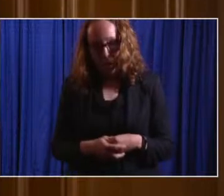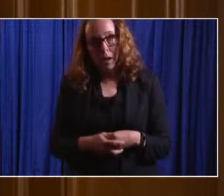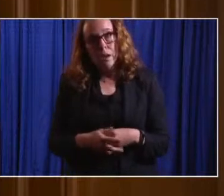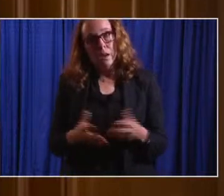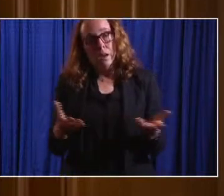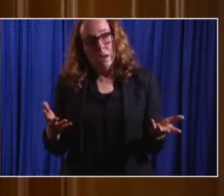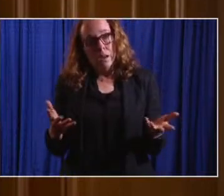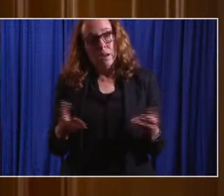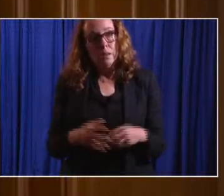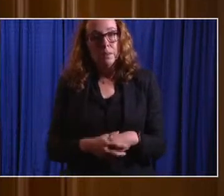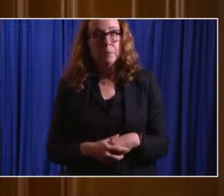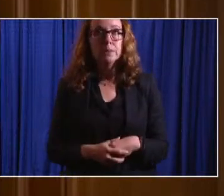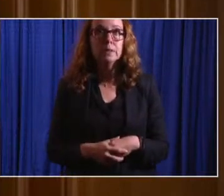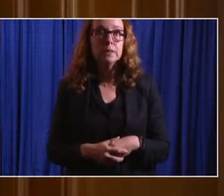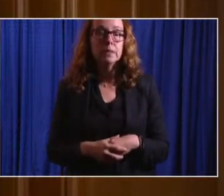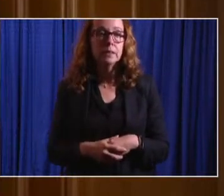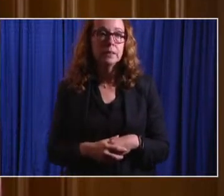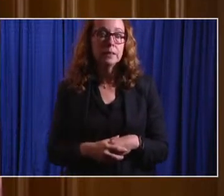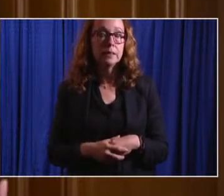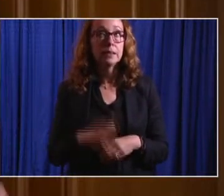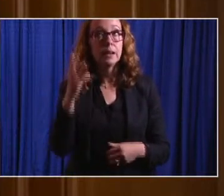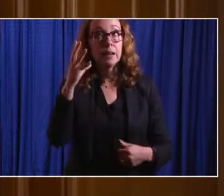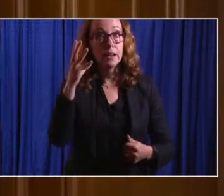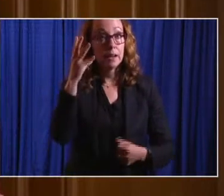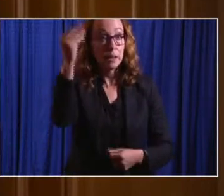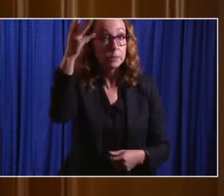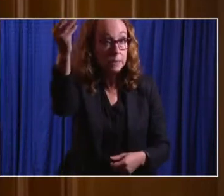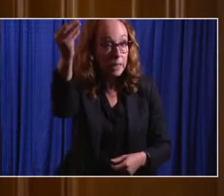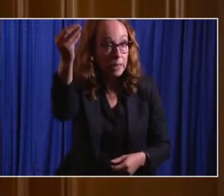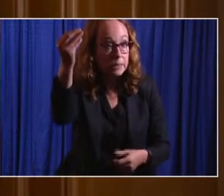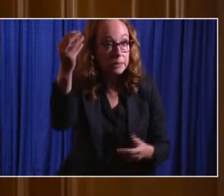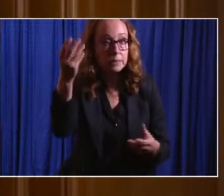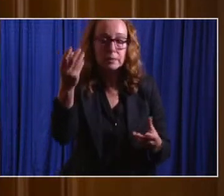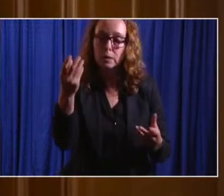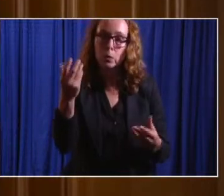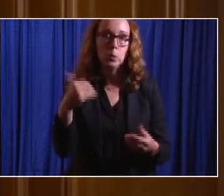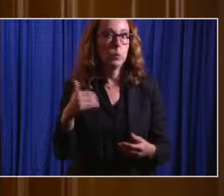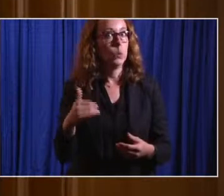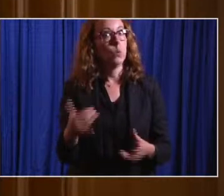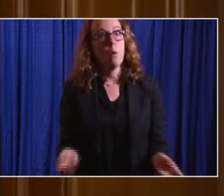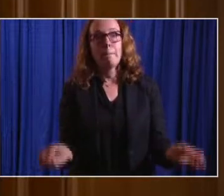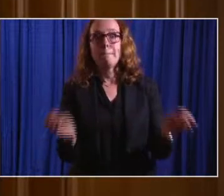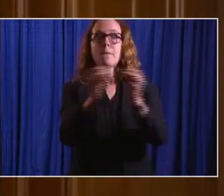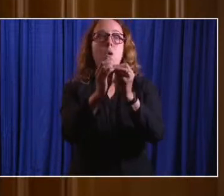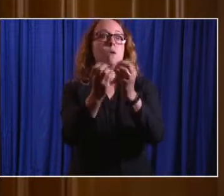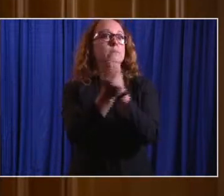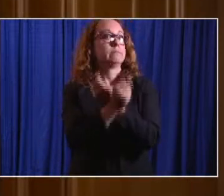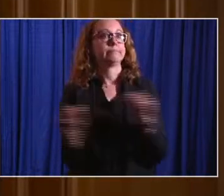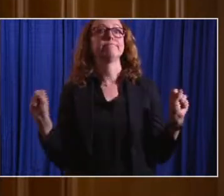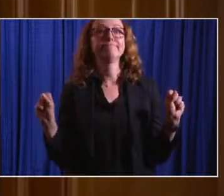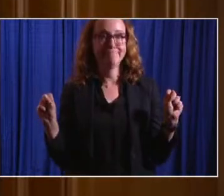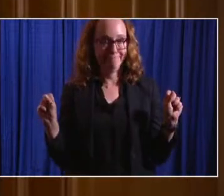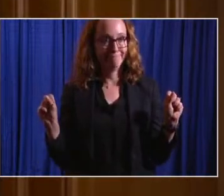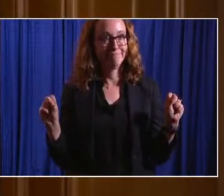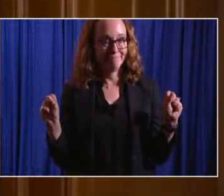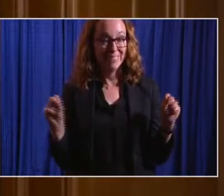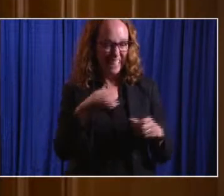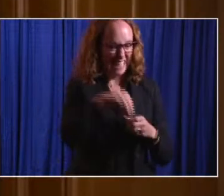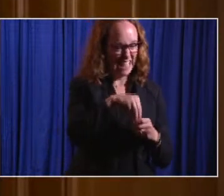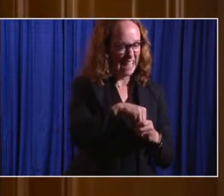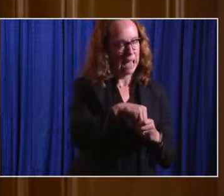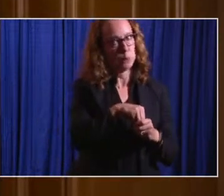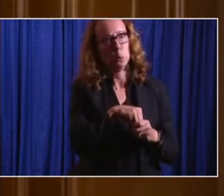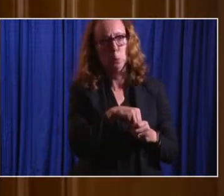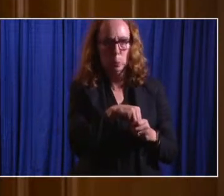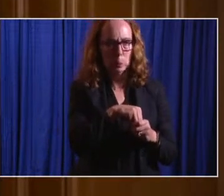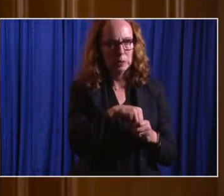Principle is a couple basic principles. Outside is always a lot better than inside. And so this was basically